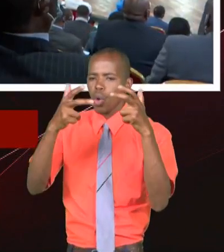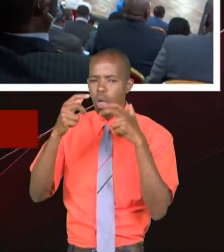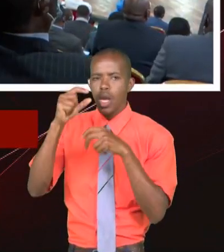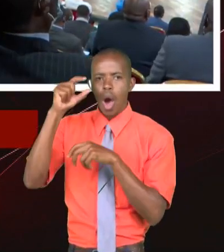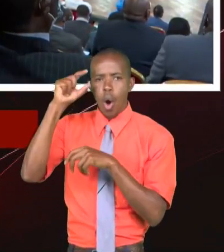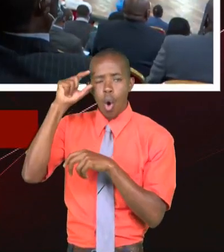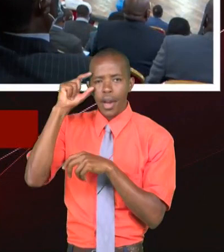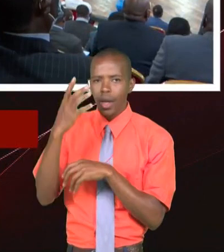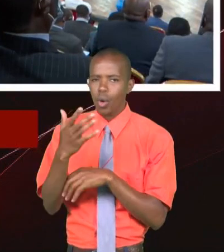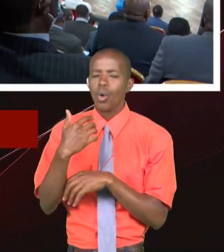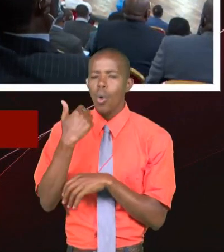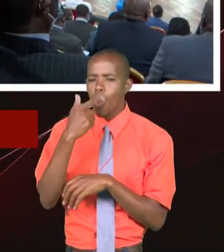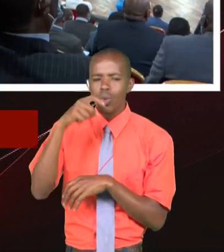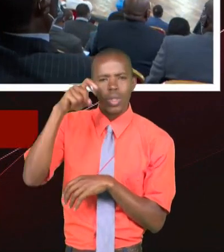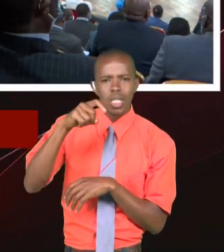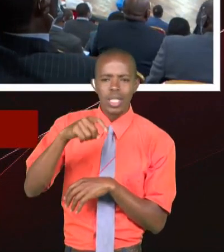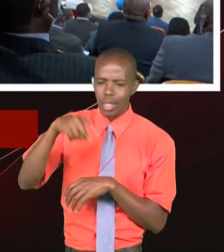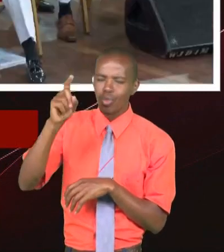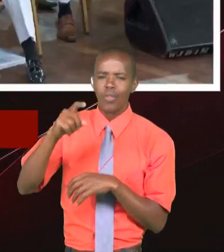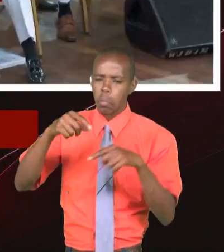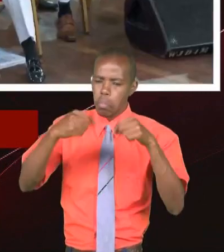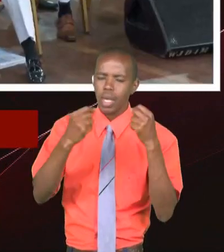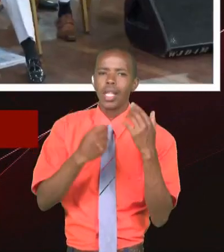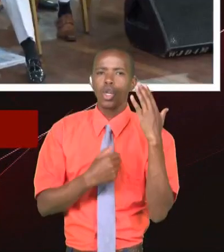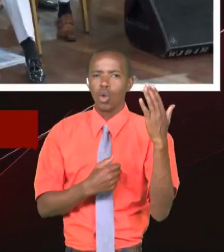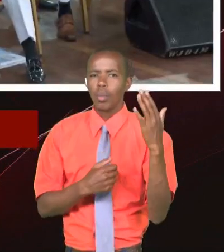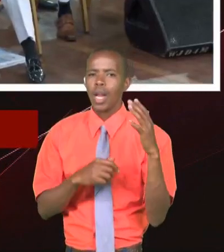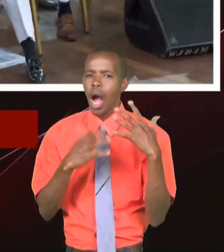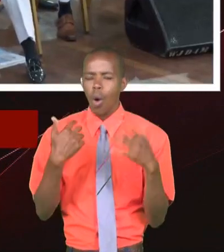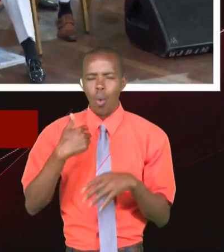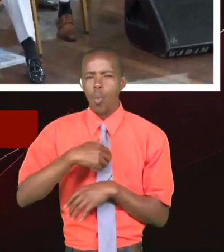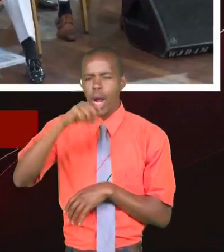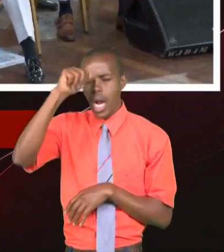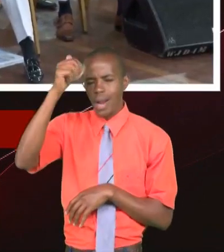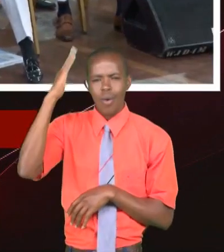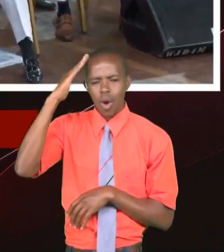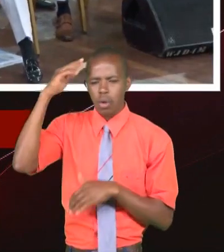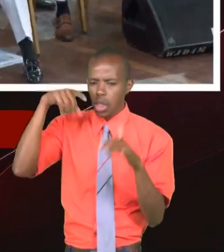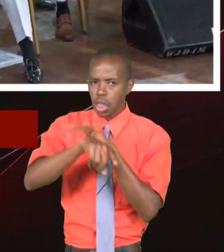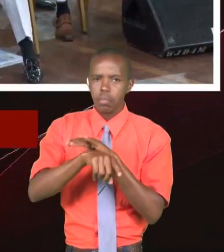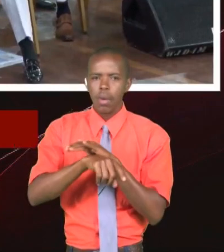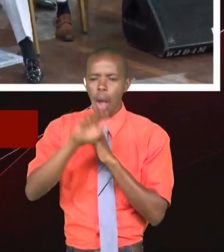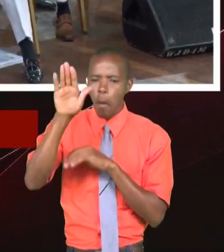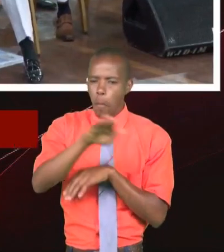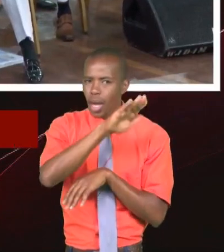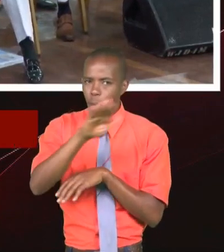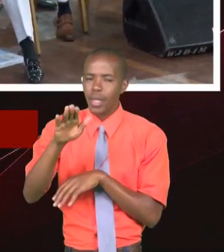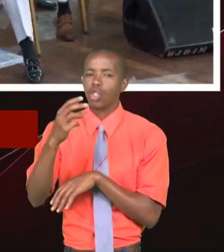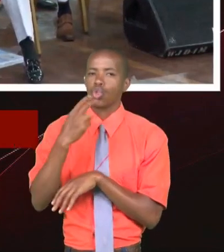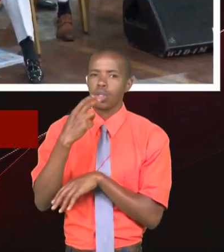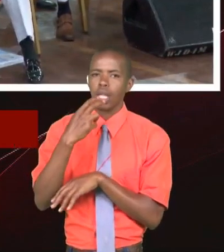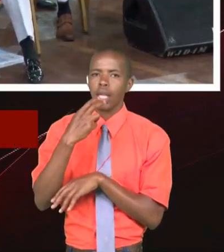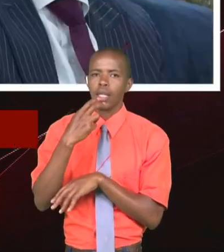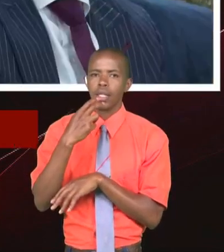that. What do you mean? Yes, they are the one interfering in the document. How are clever. We know all these things. In the parliament, on Tuesday, we are